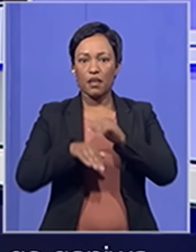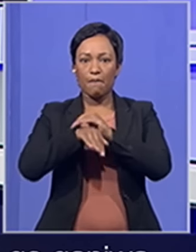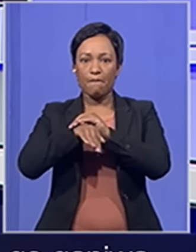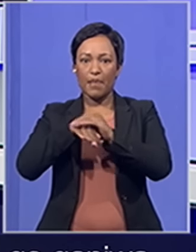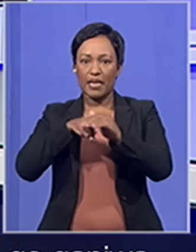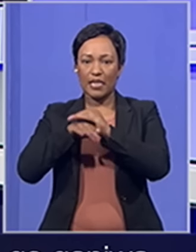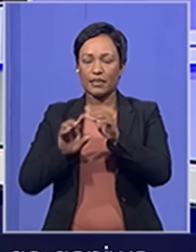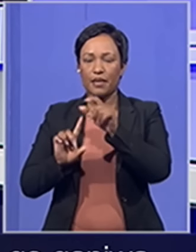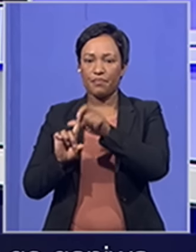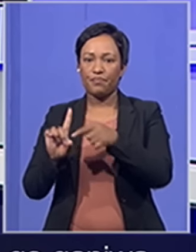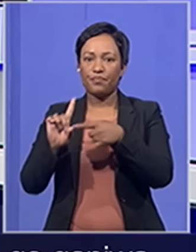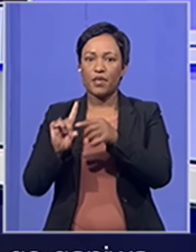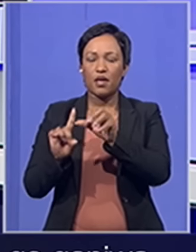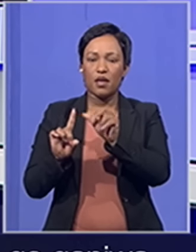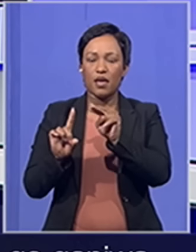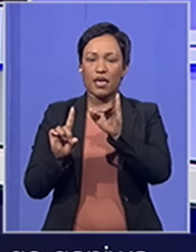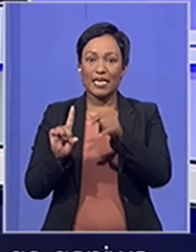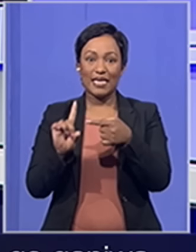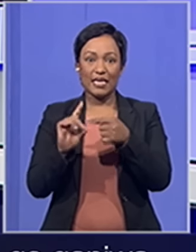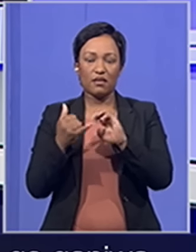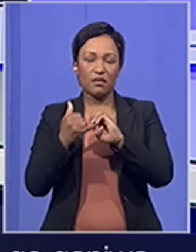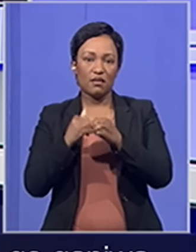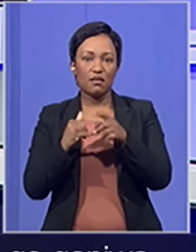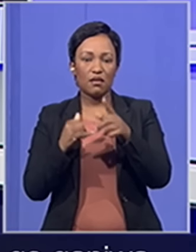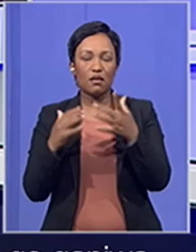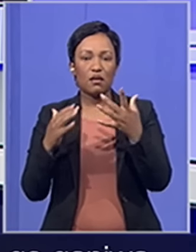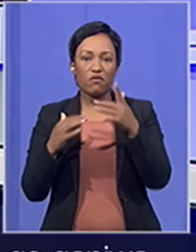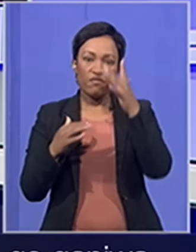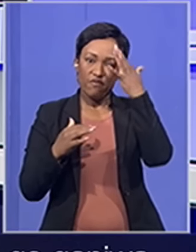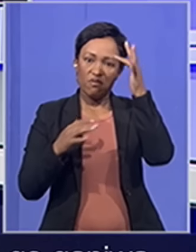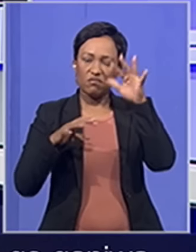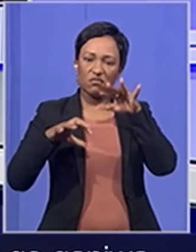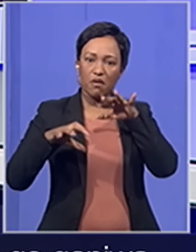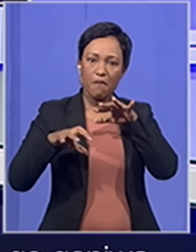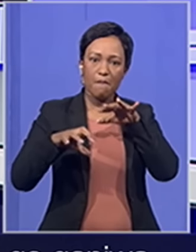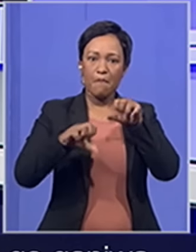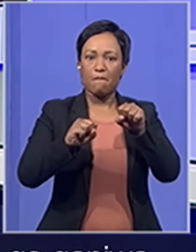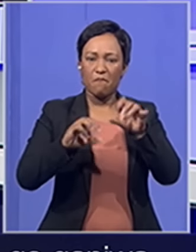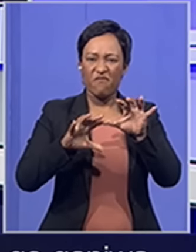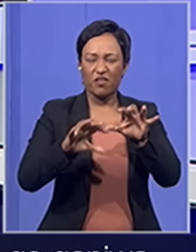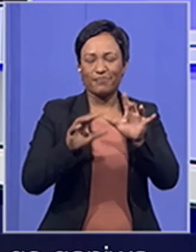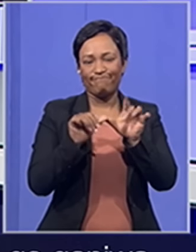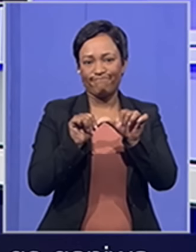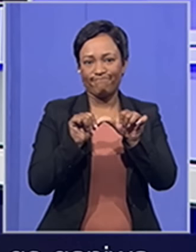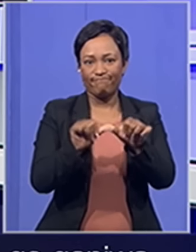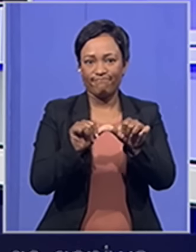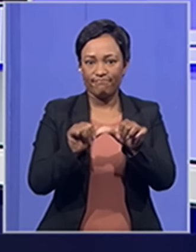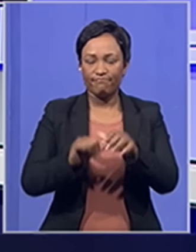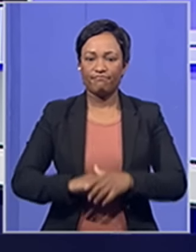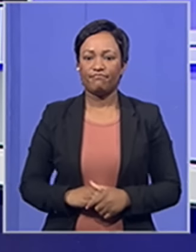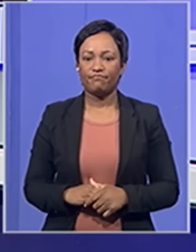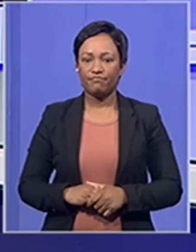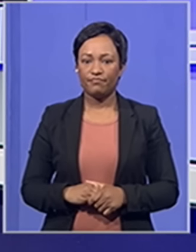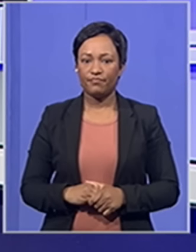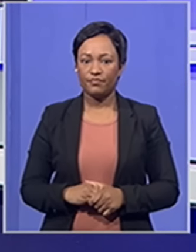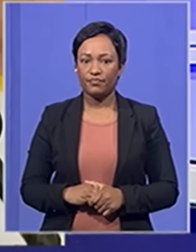Rajoelina a re maiteko a go ka leka go gapa puso ka dikgoka a tsweletse.